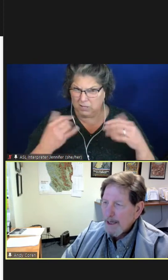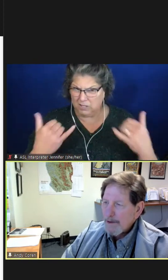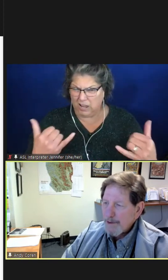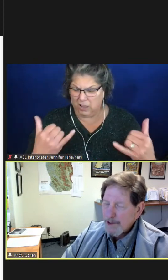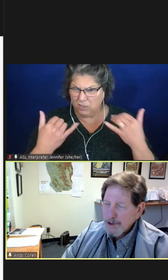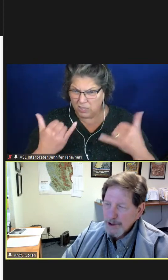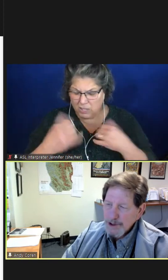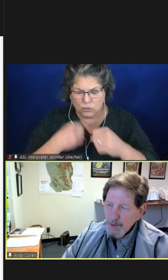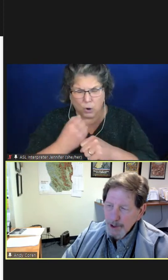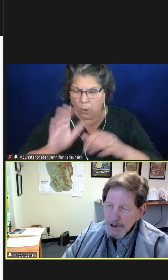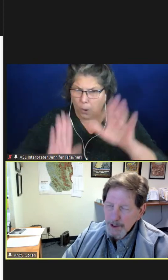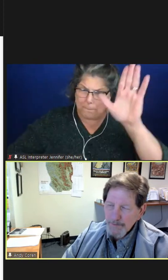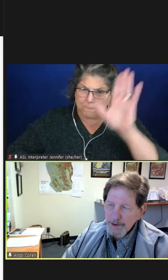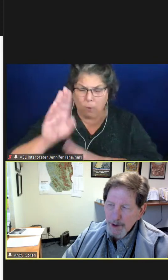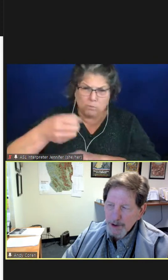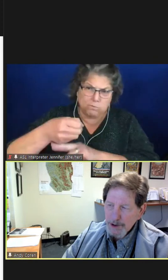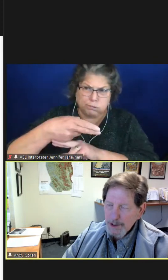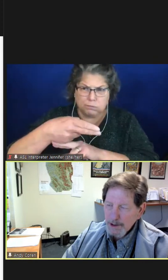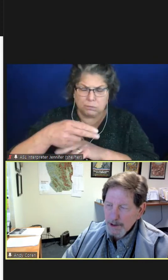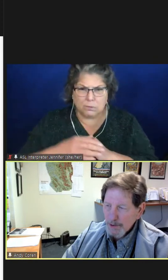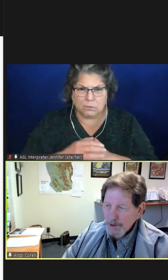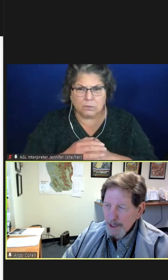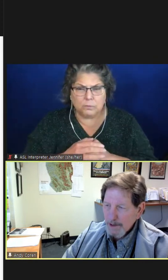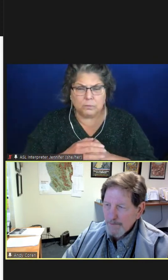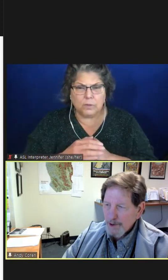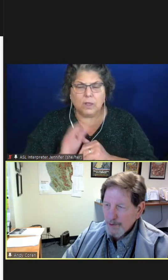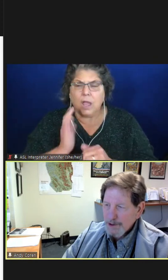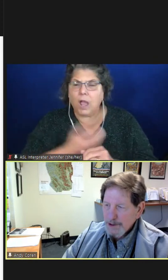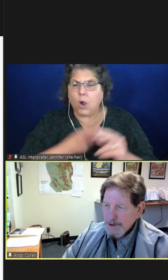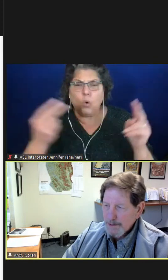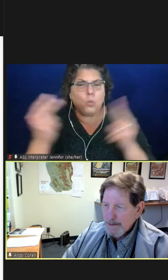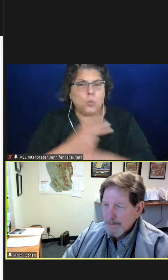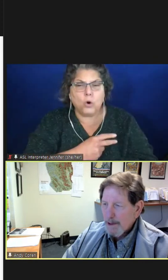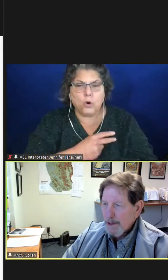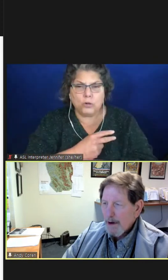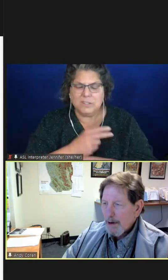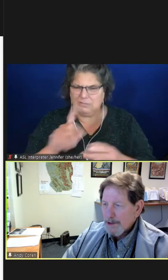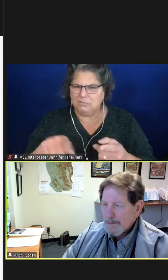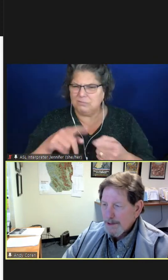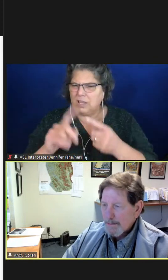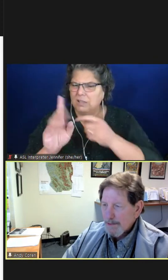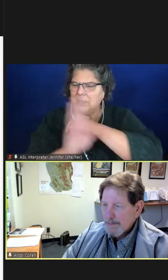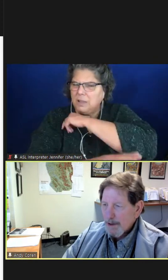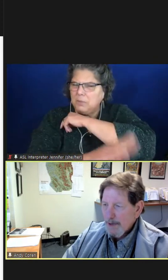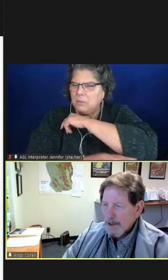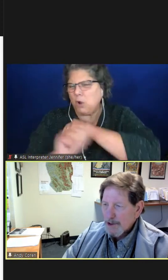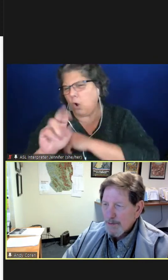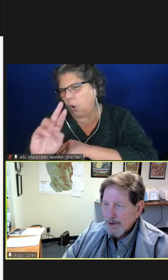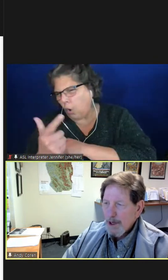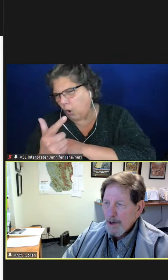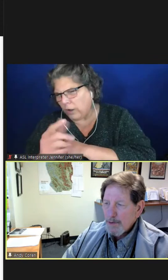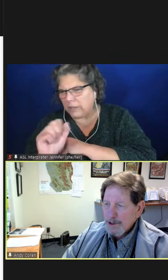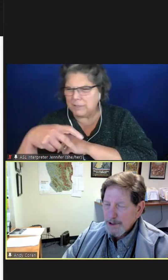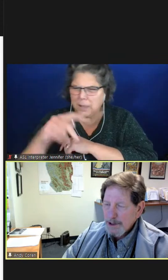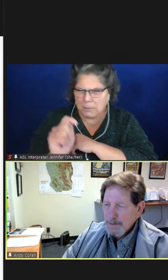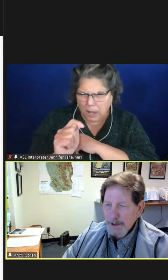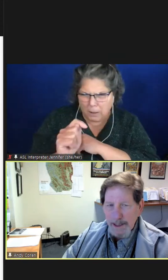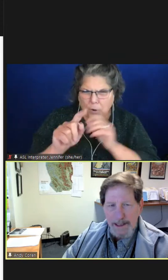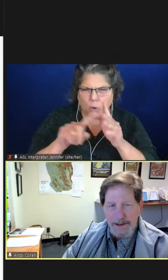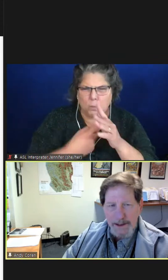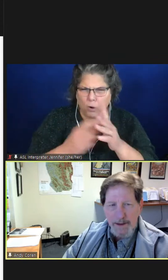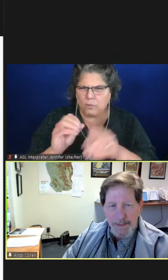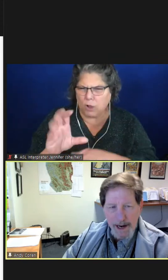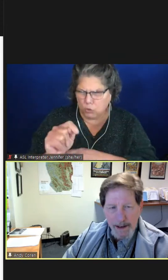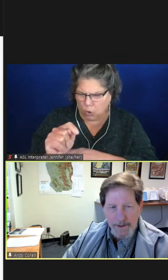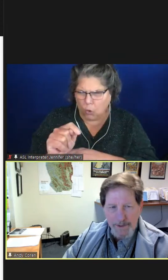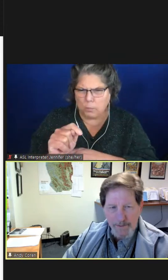that. The surge that we suffered most in Northern California was in September, August, September, part of October, was considerably